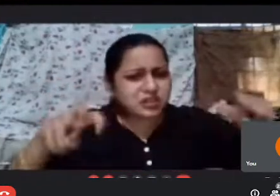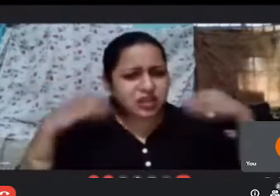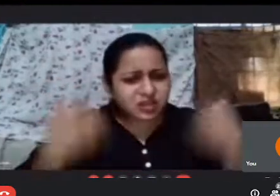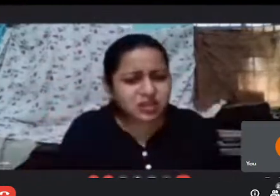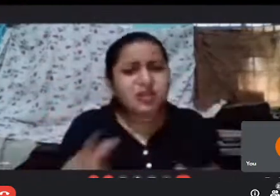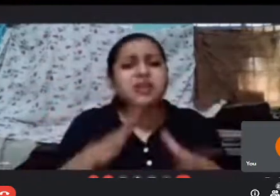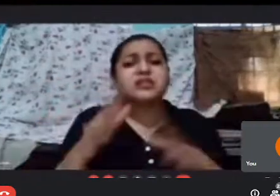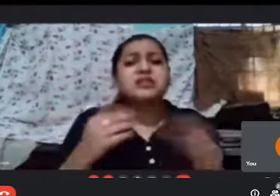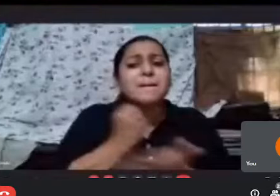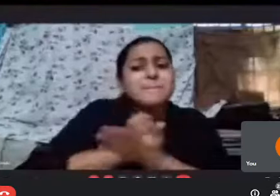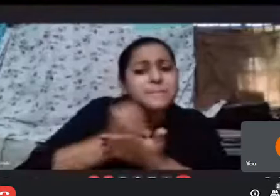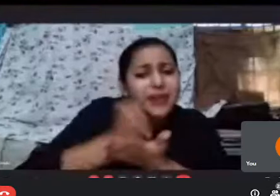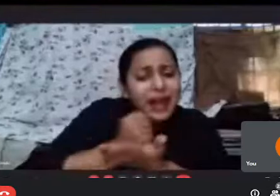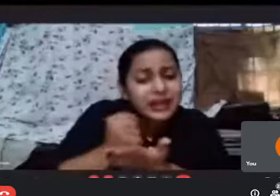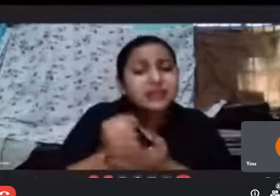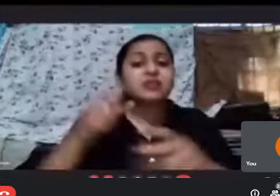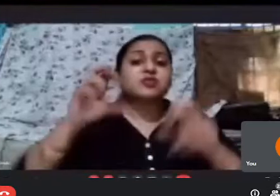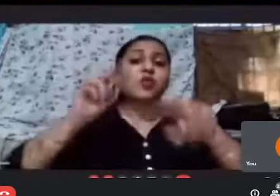language